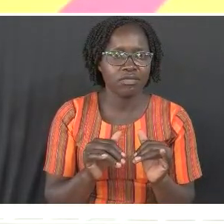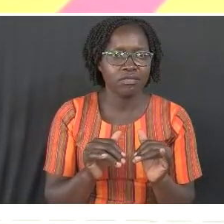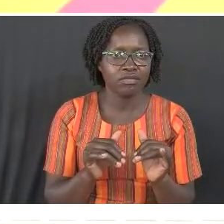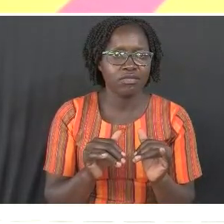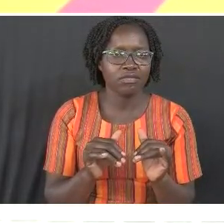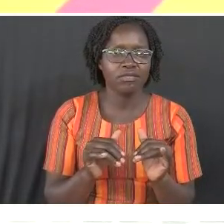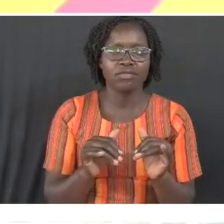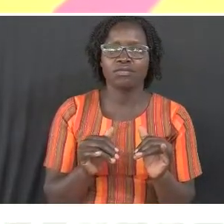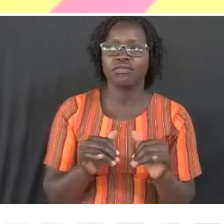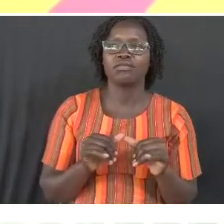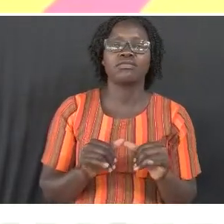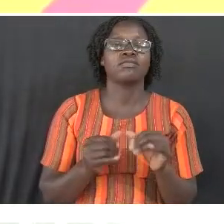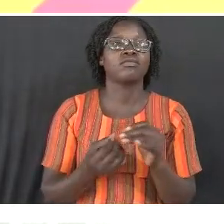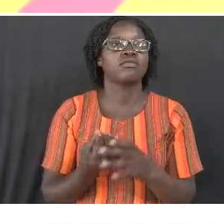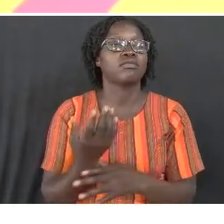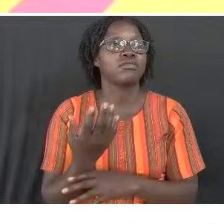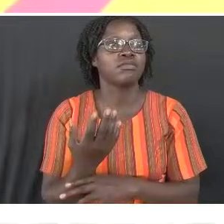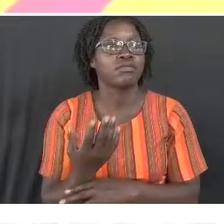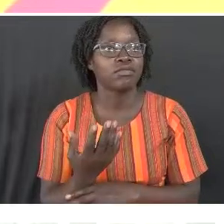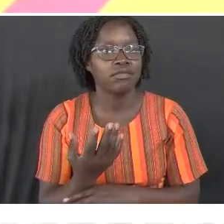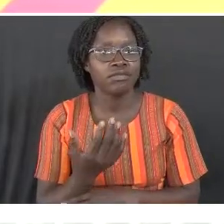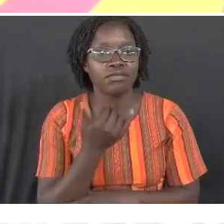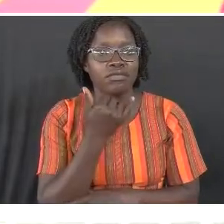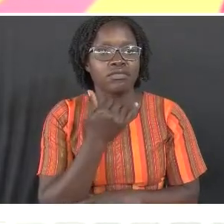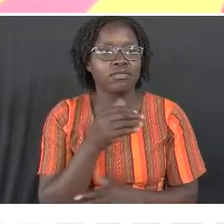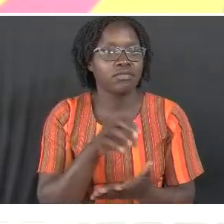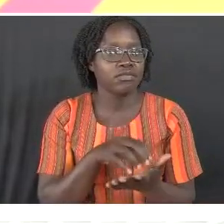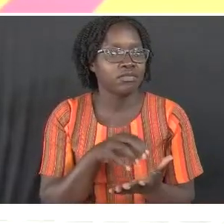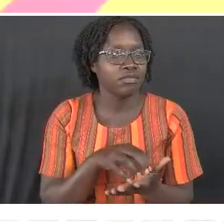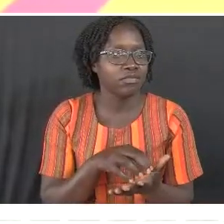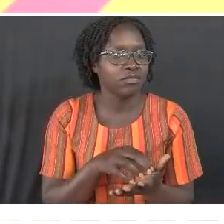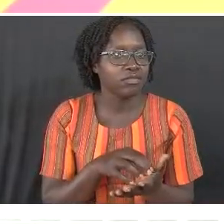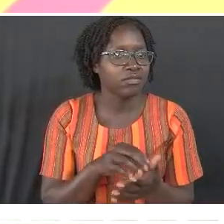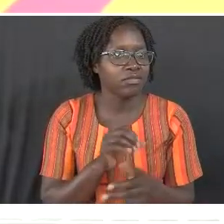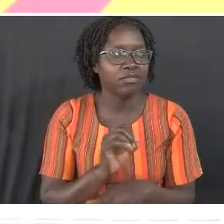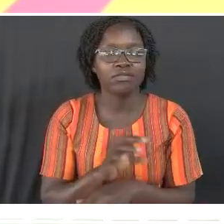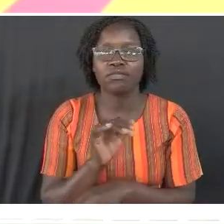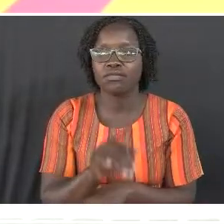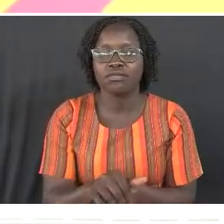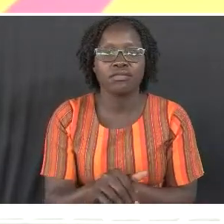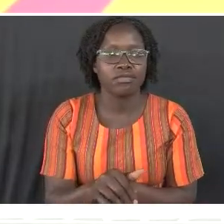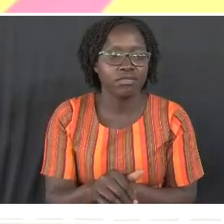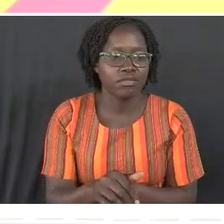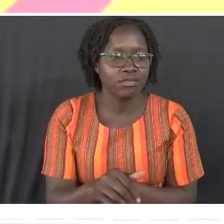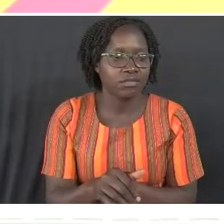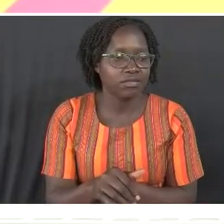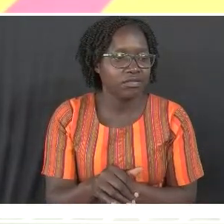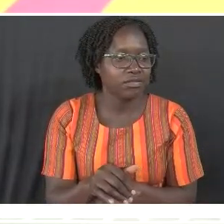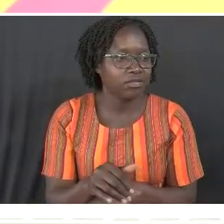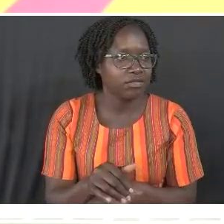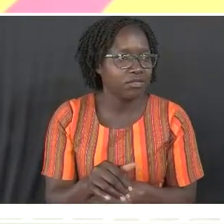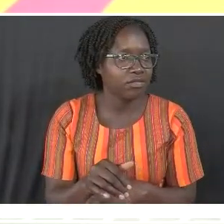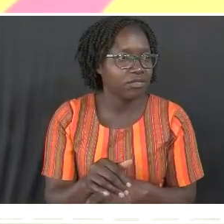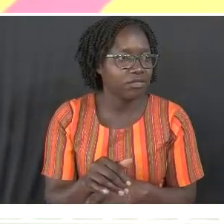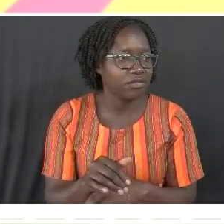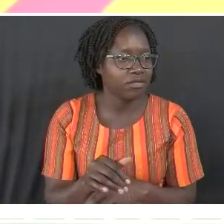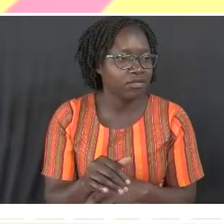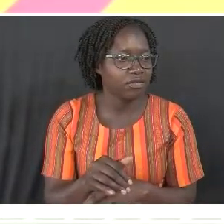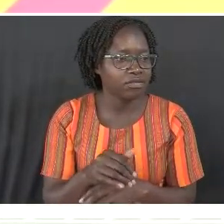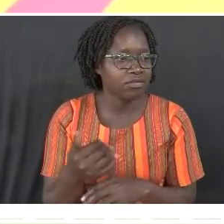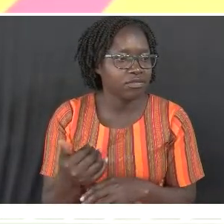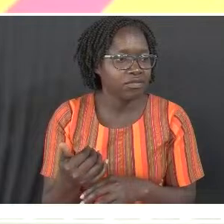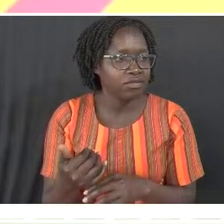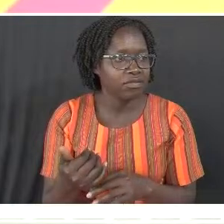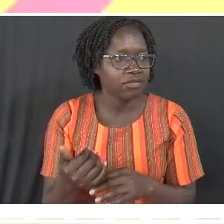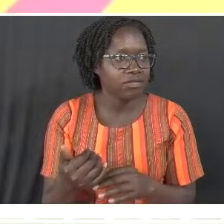will continue growing in the wrong position. So we always advise, once you notice that the other set of teeth,